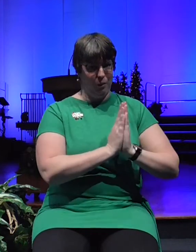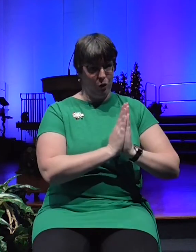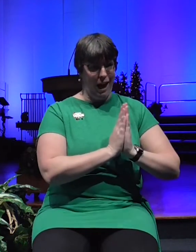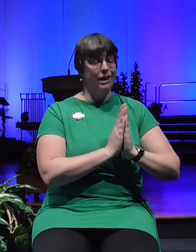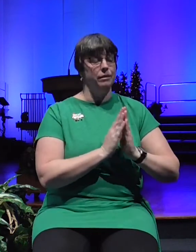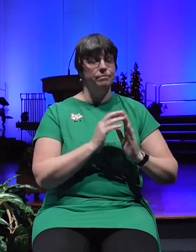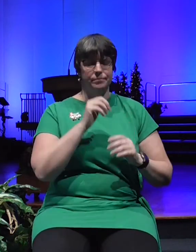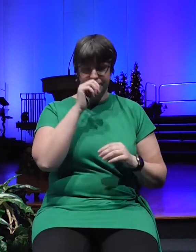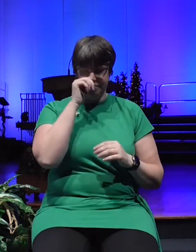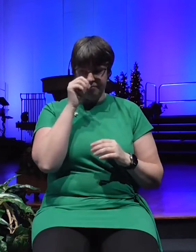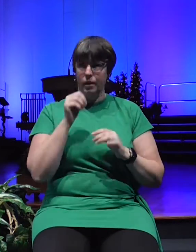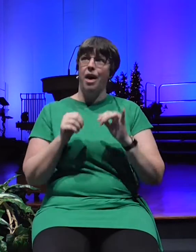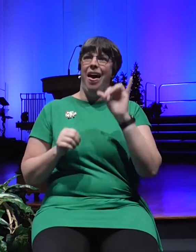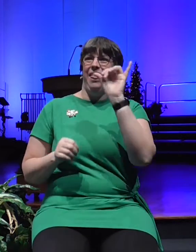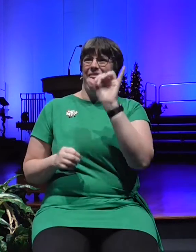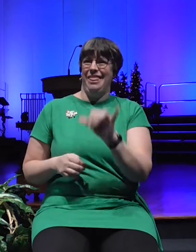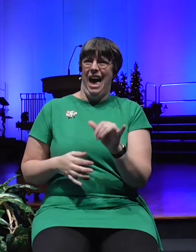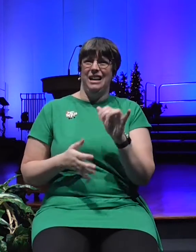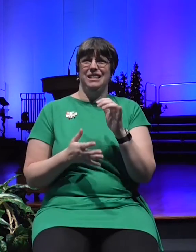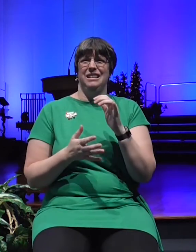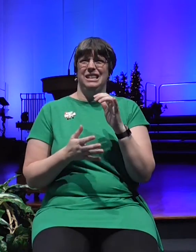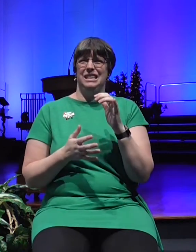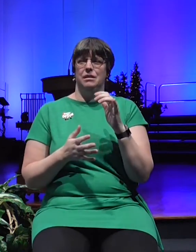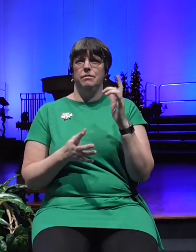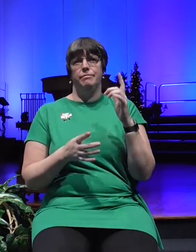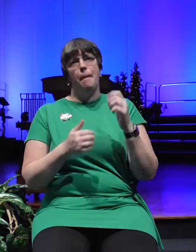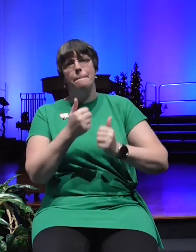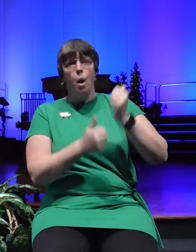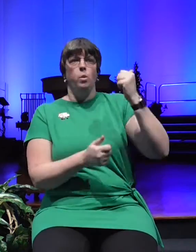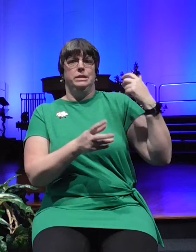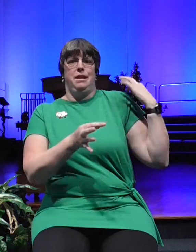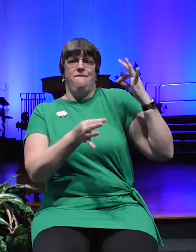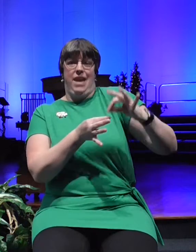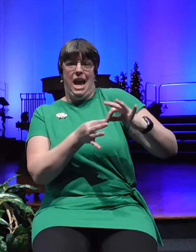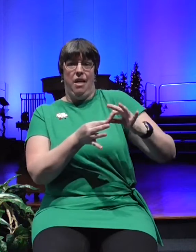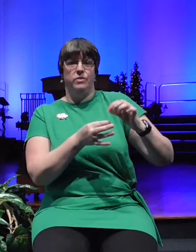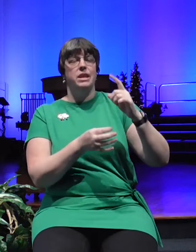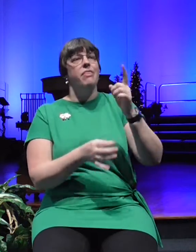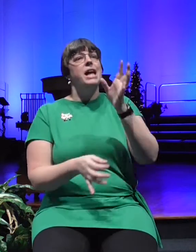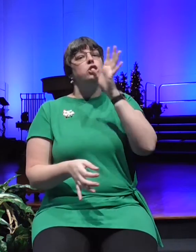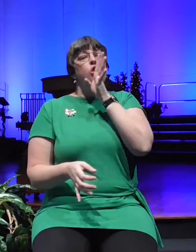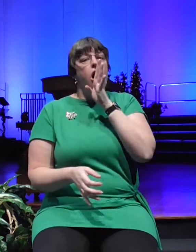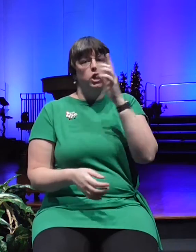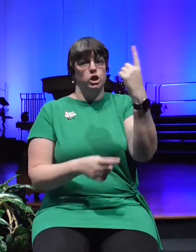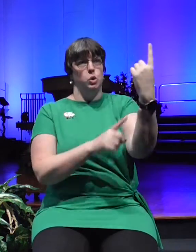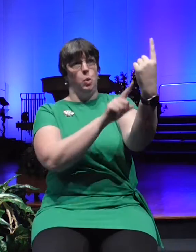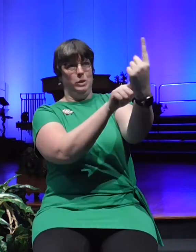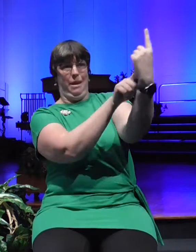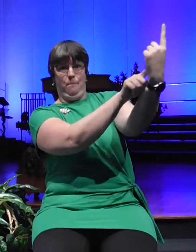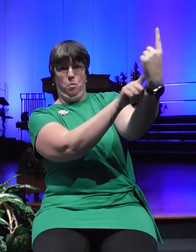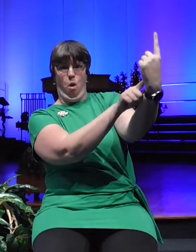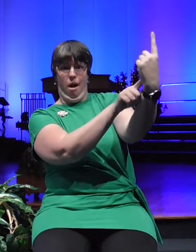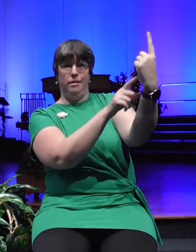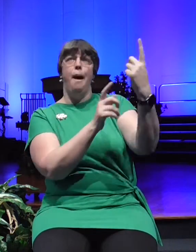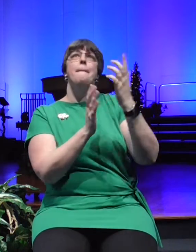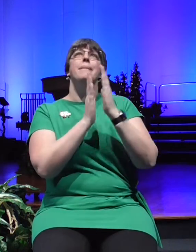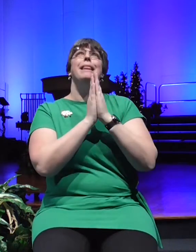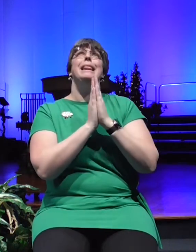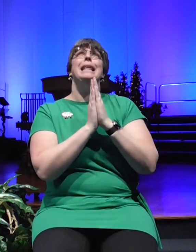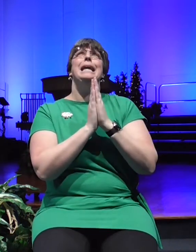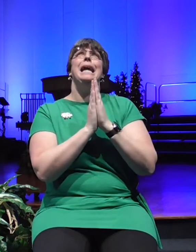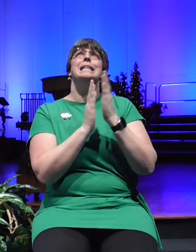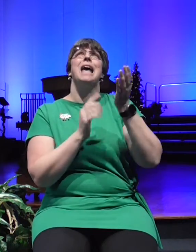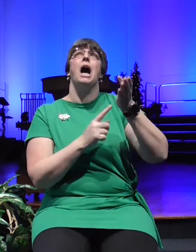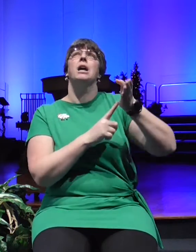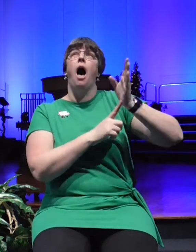traditions are that kind of talking to something out there, please God, show me the way. And our